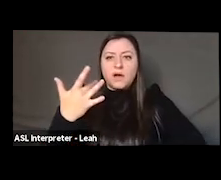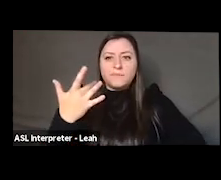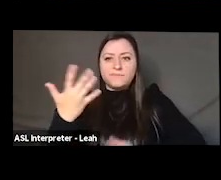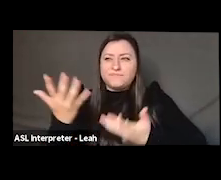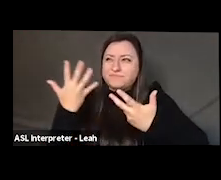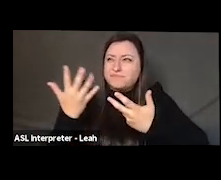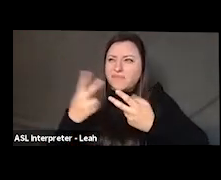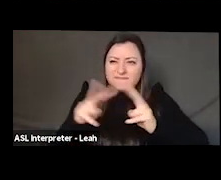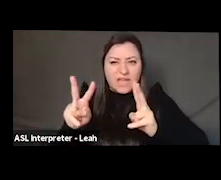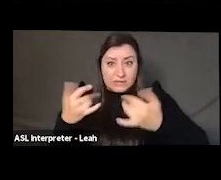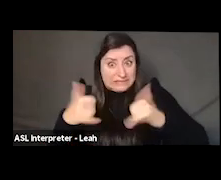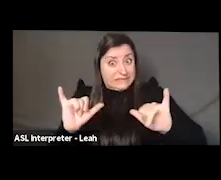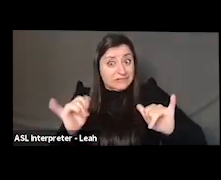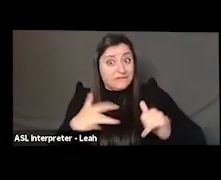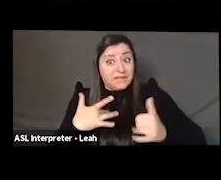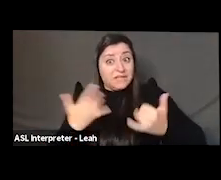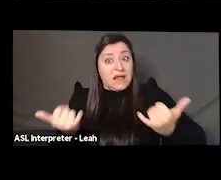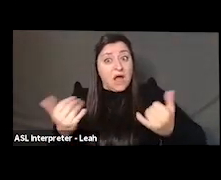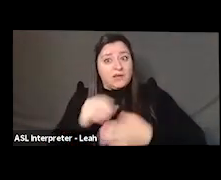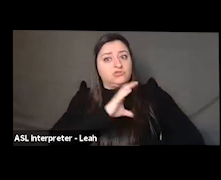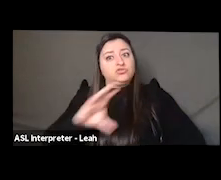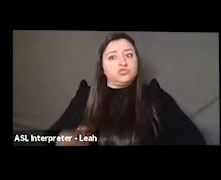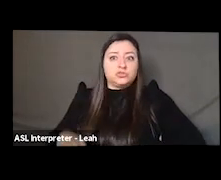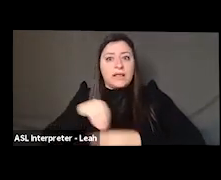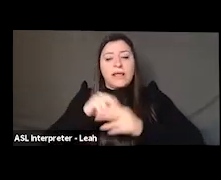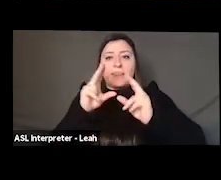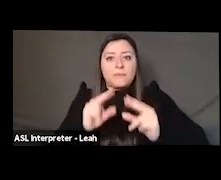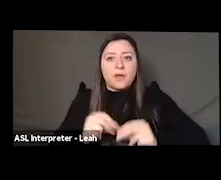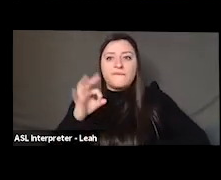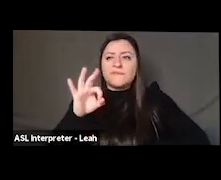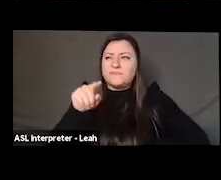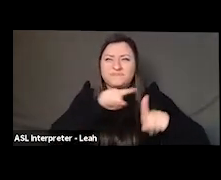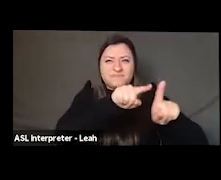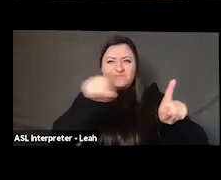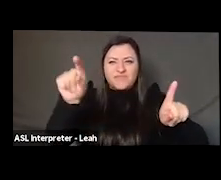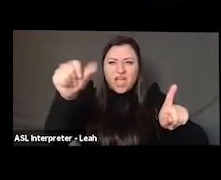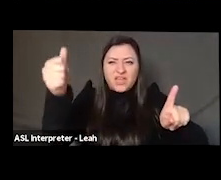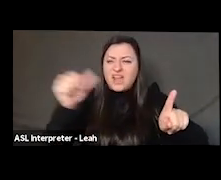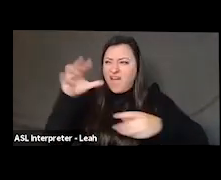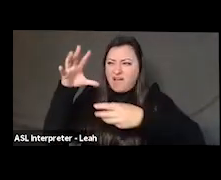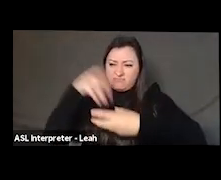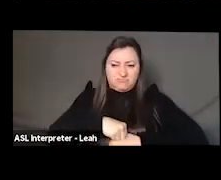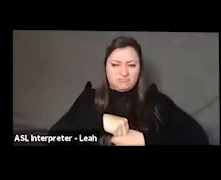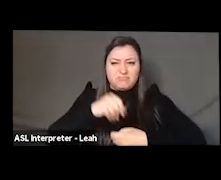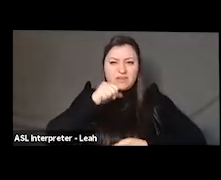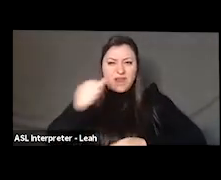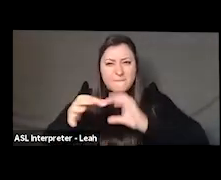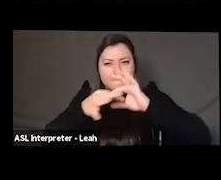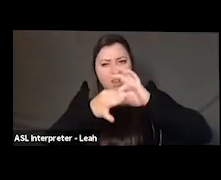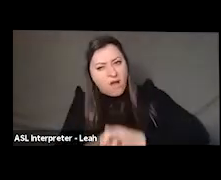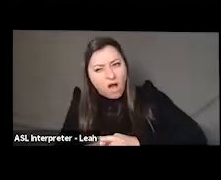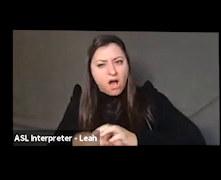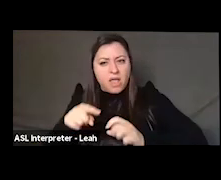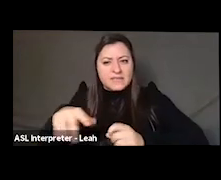that is very present among the Christians of Lebanon, of otherness, of not belonging to this area. This was one